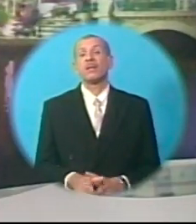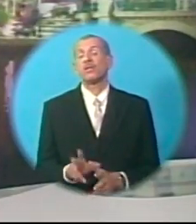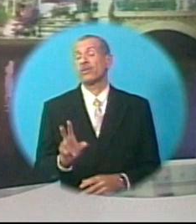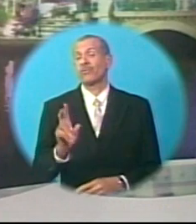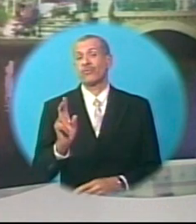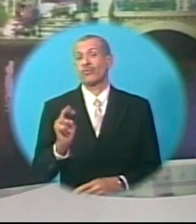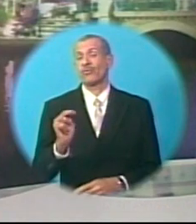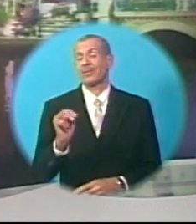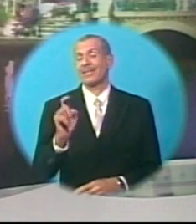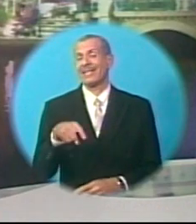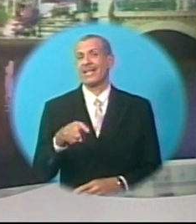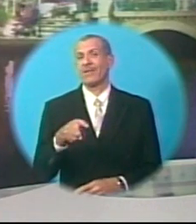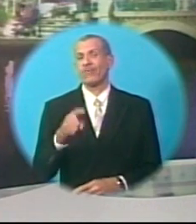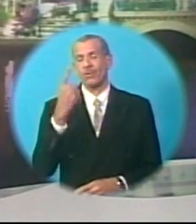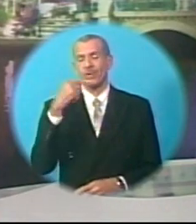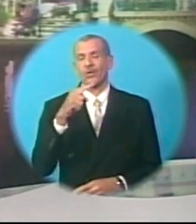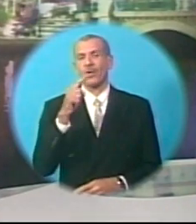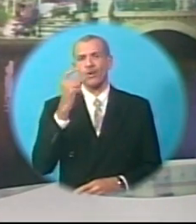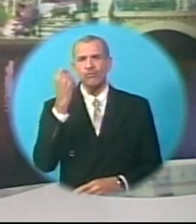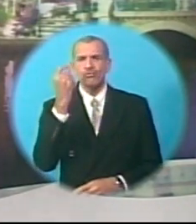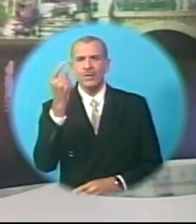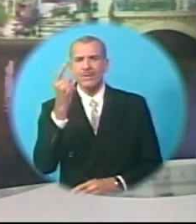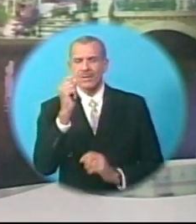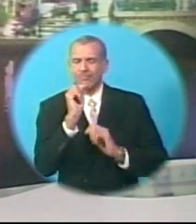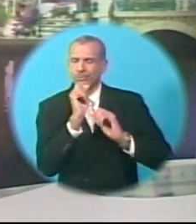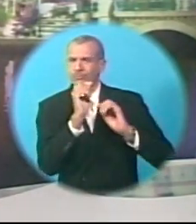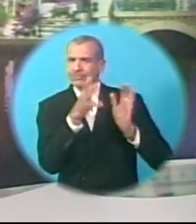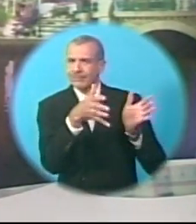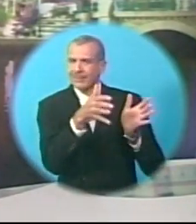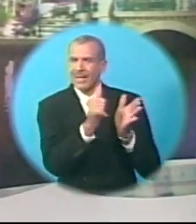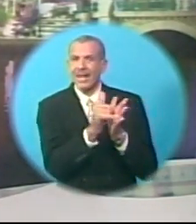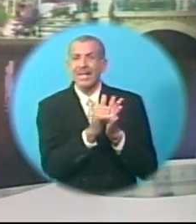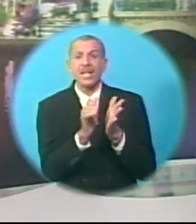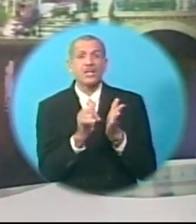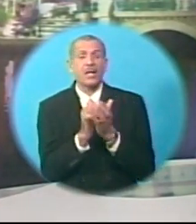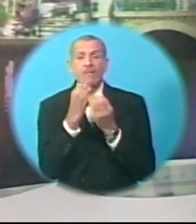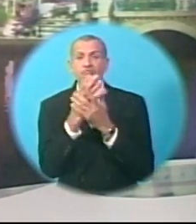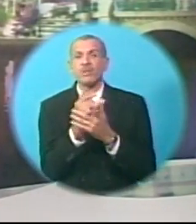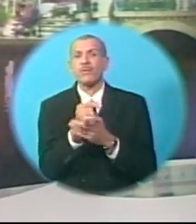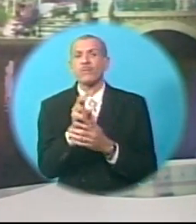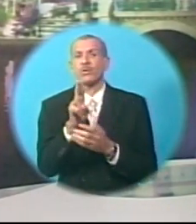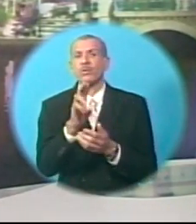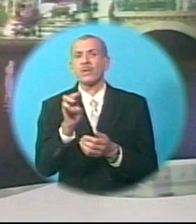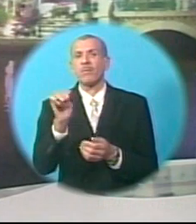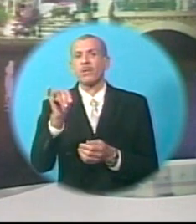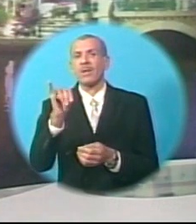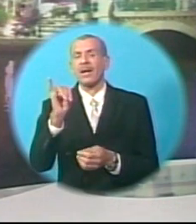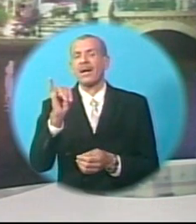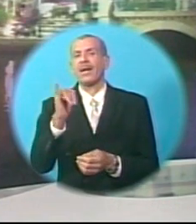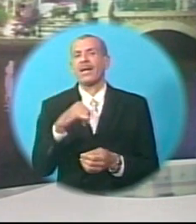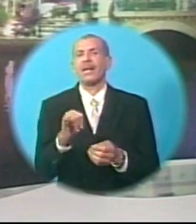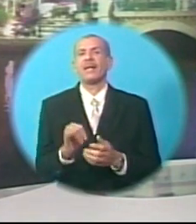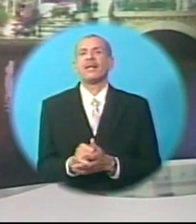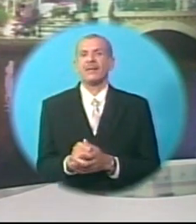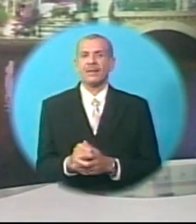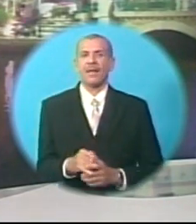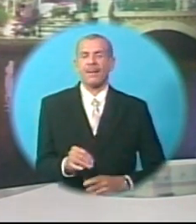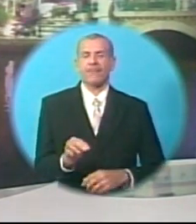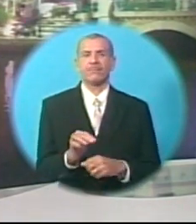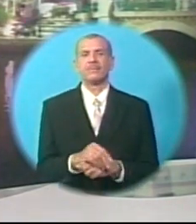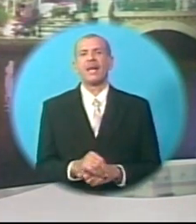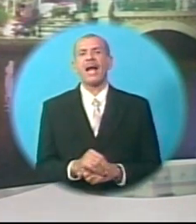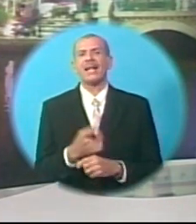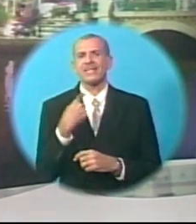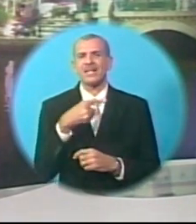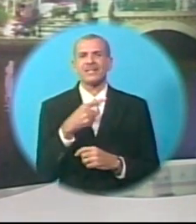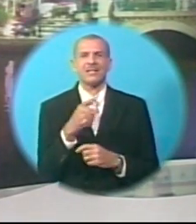need to walk away from your dreams, this is the assurance from officials at the University of the West Indies amidst an unusual enrollment pattern